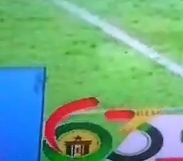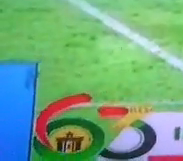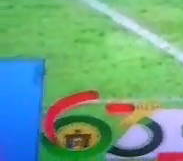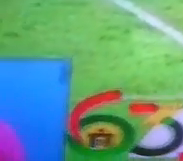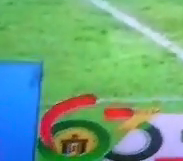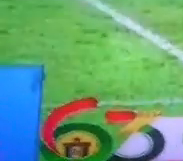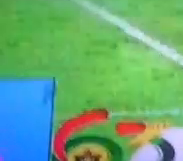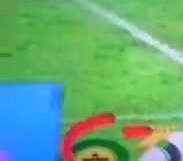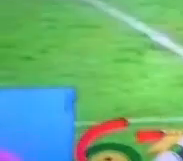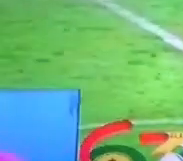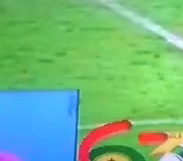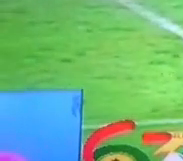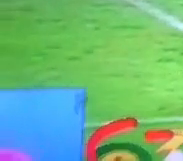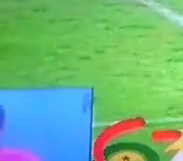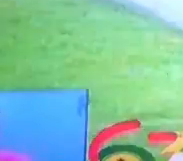Good job.